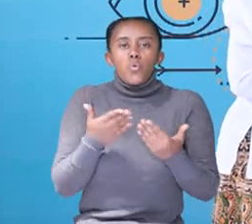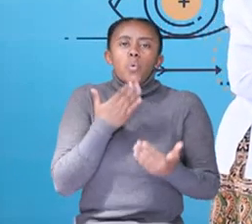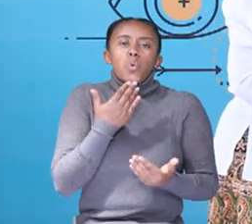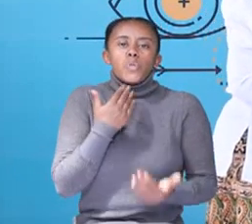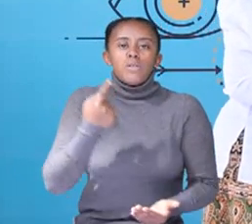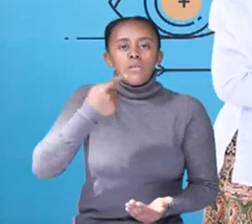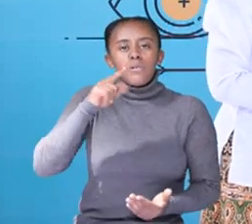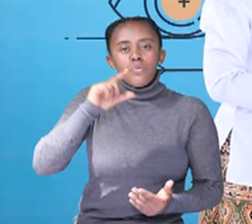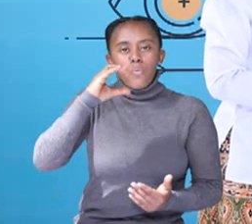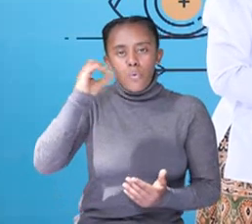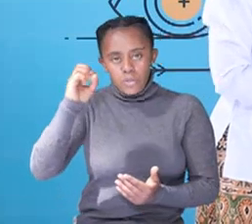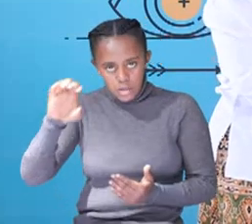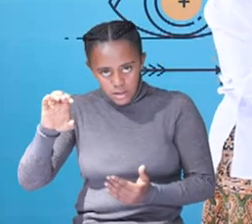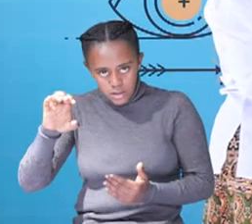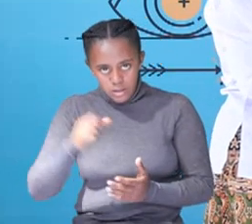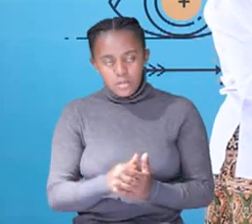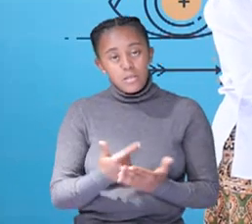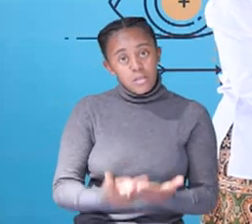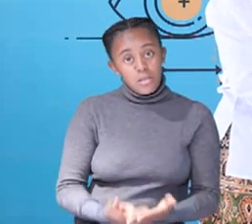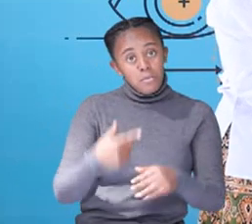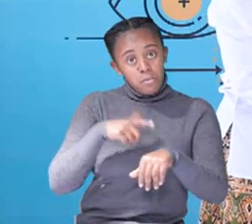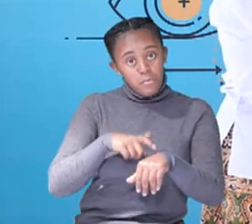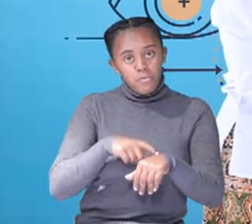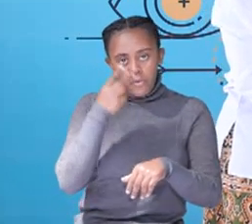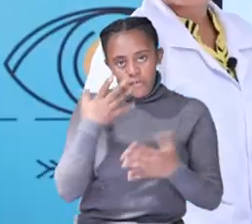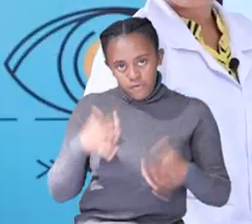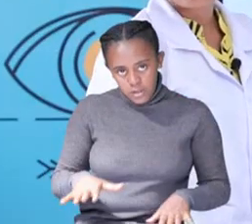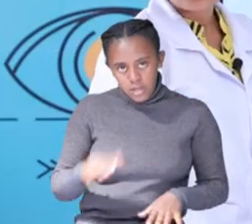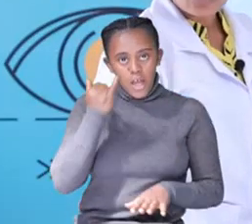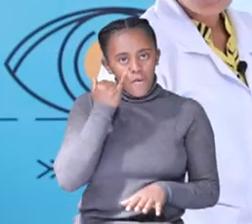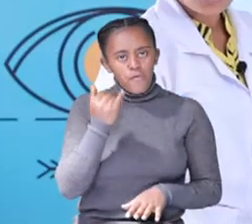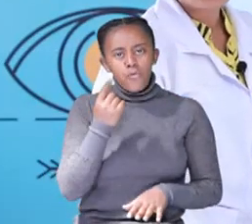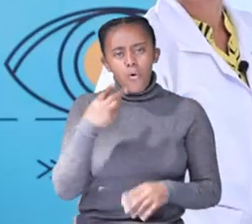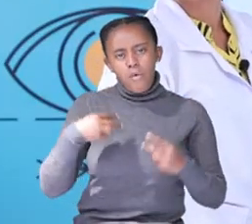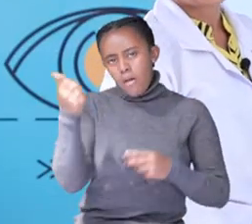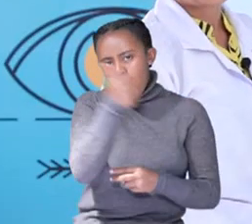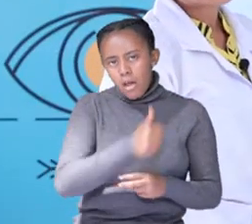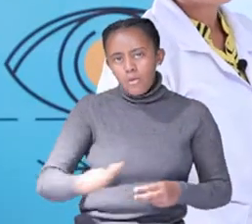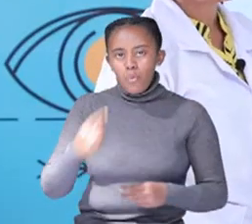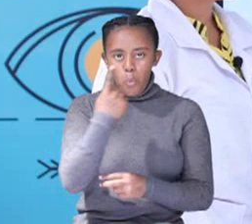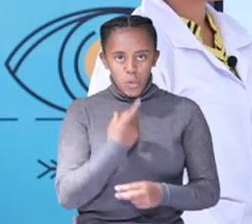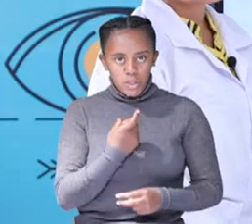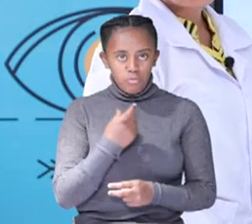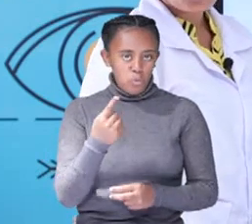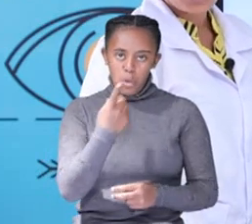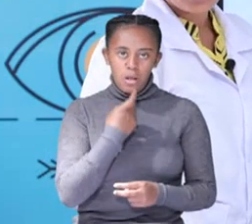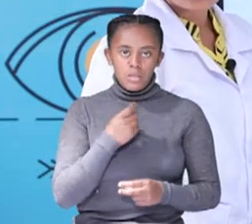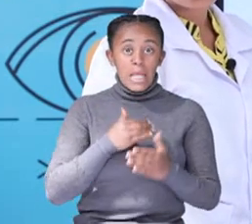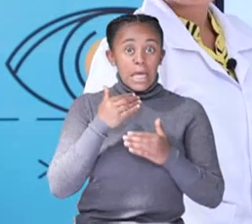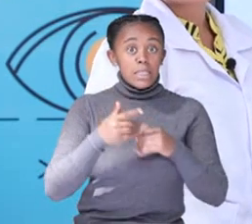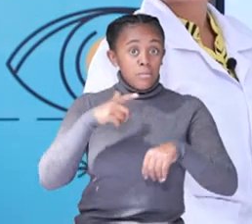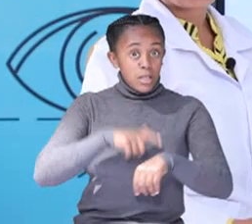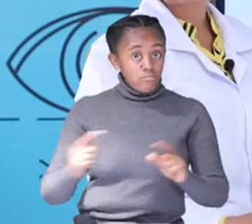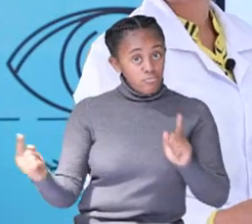This is what we have seen in this period. If you have any question, you can ask. For the next